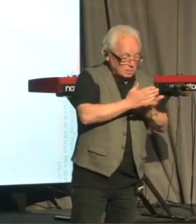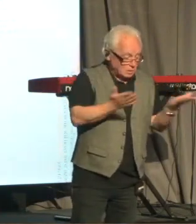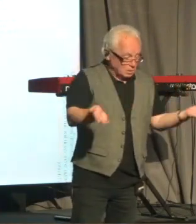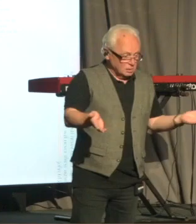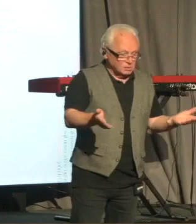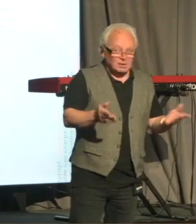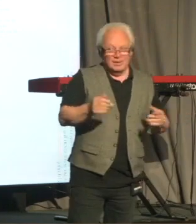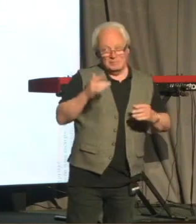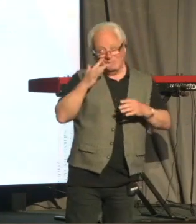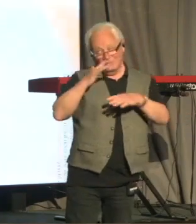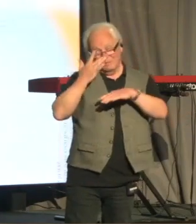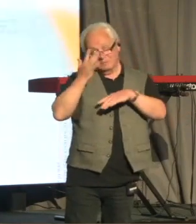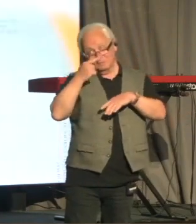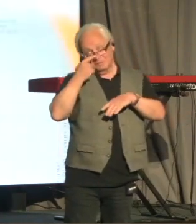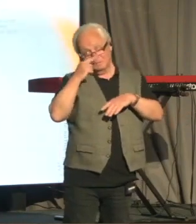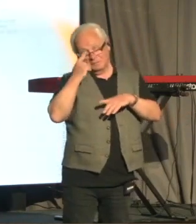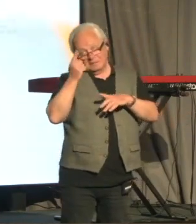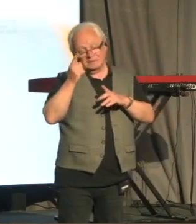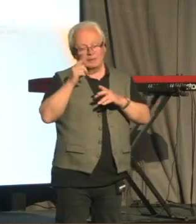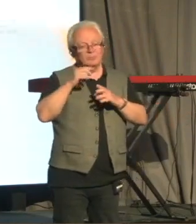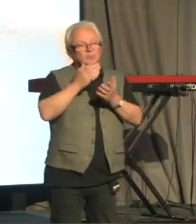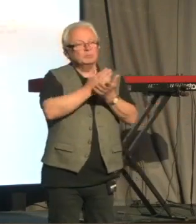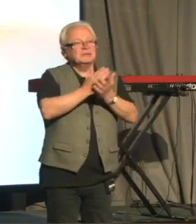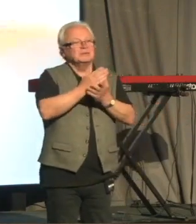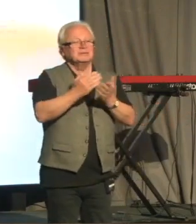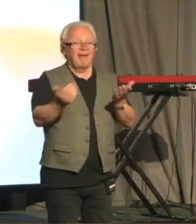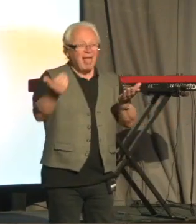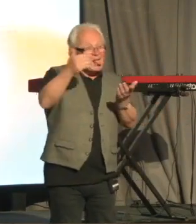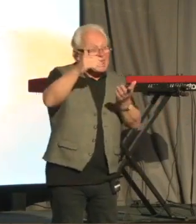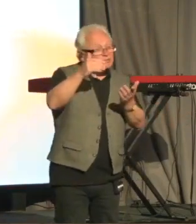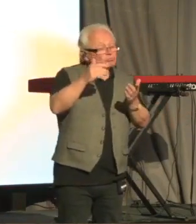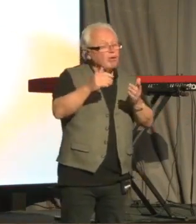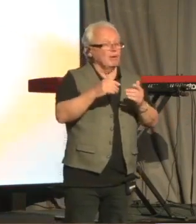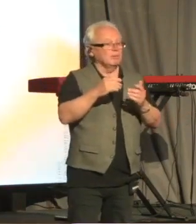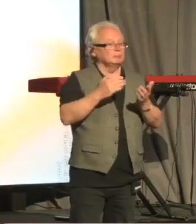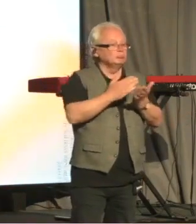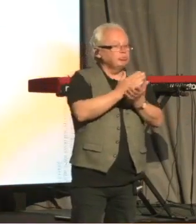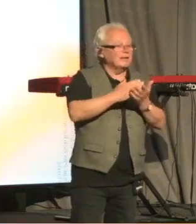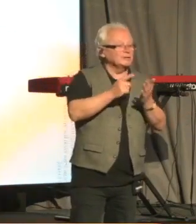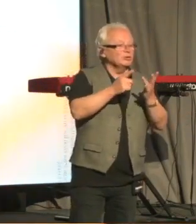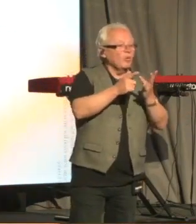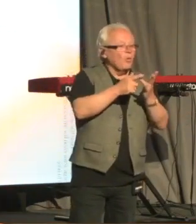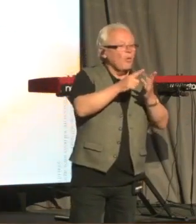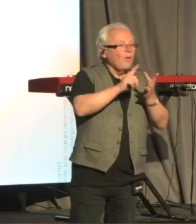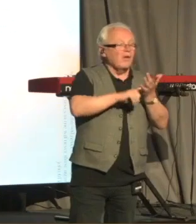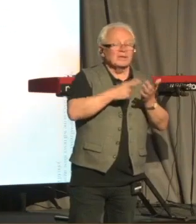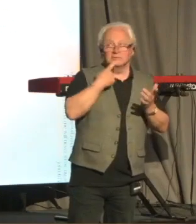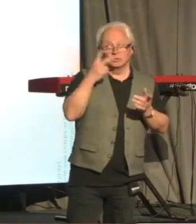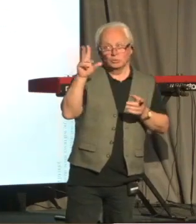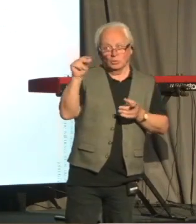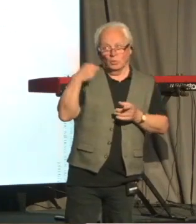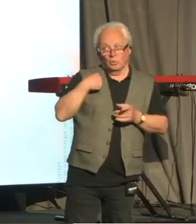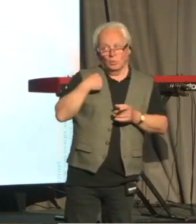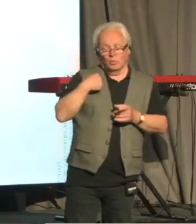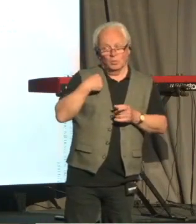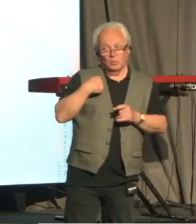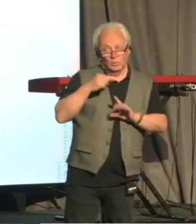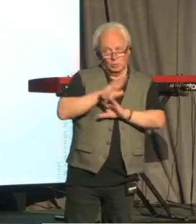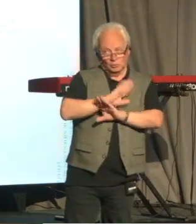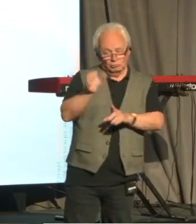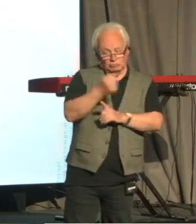do you want to add on some bread and oils, you know, for an extra £5? You're like, no, I don't. I didn't come for the